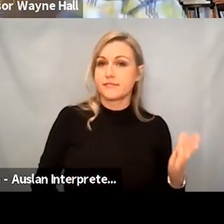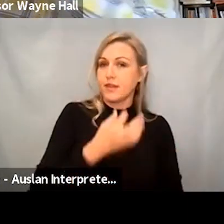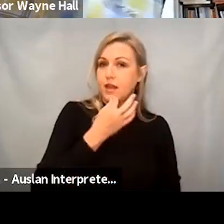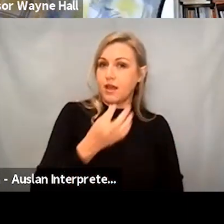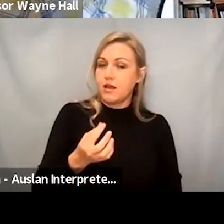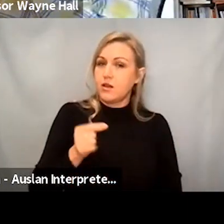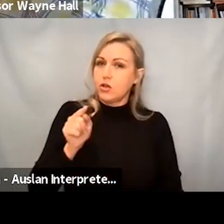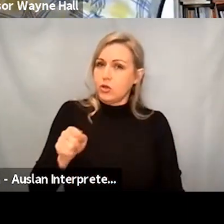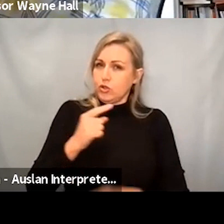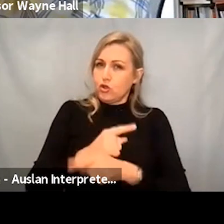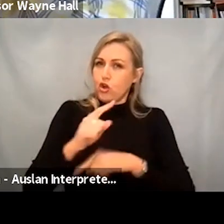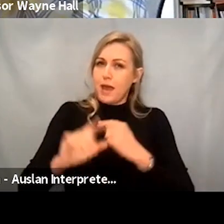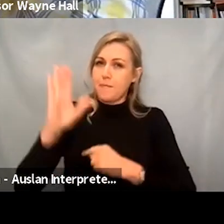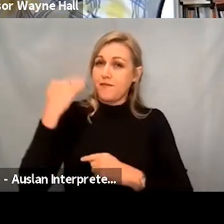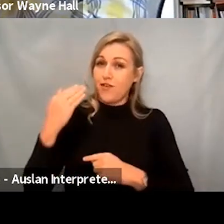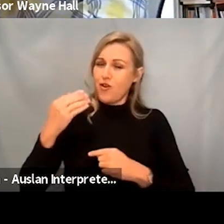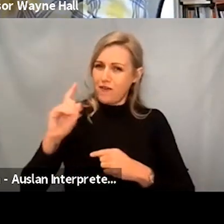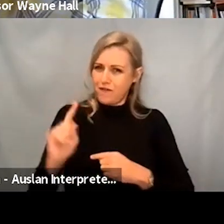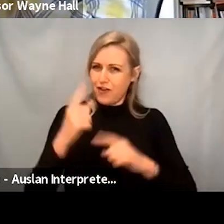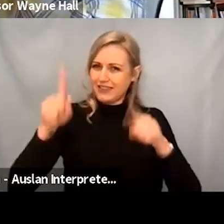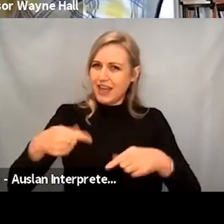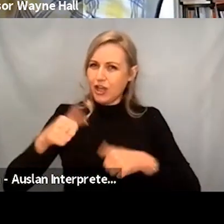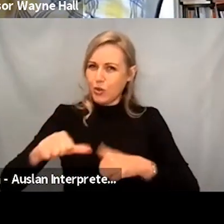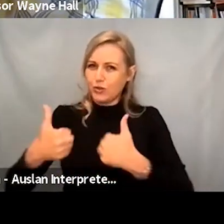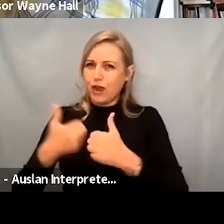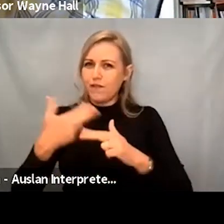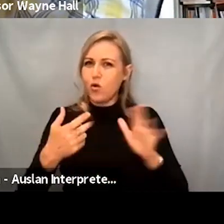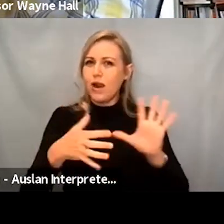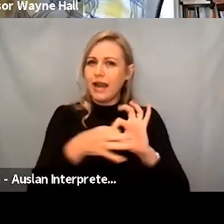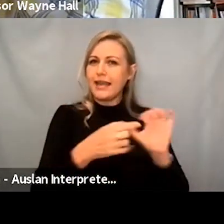say, it was originally used for AA, and I know that there was some